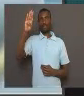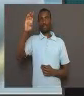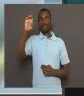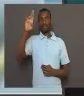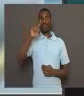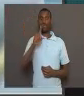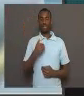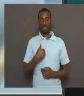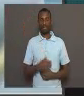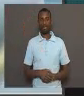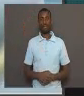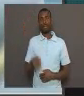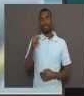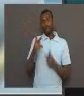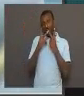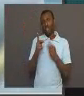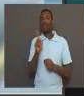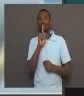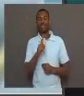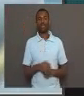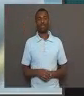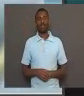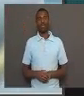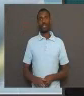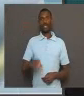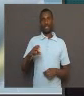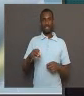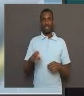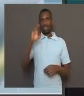This demonstrates the use of a calorimeter.